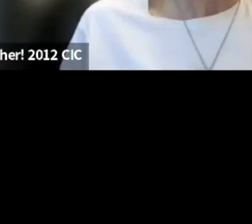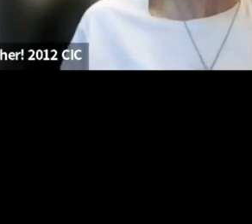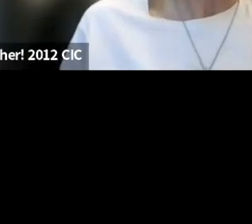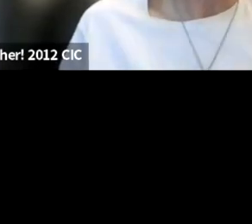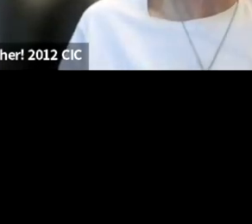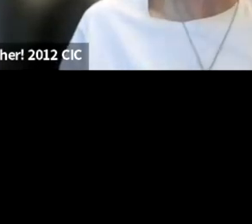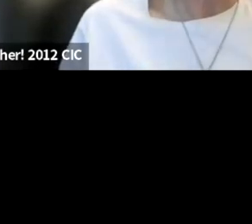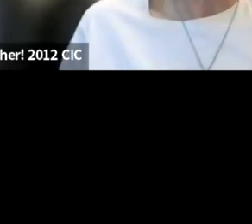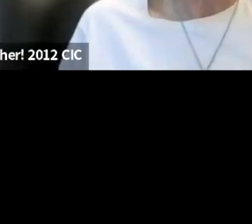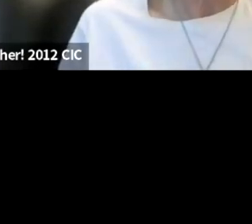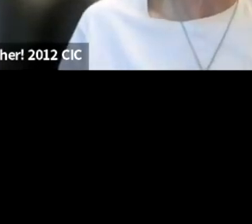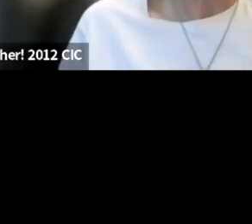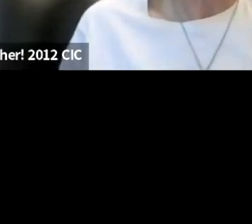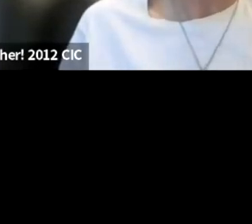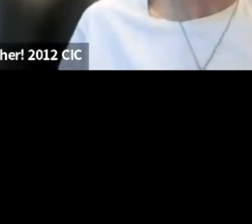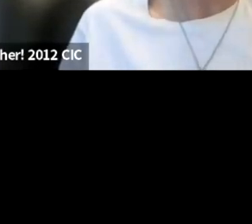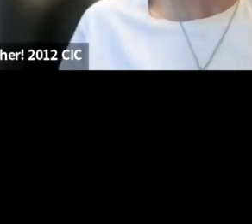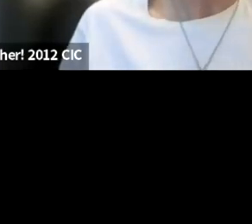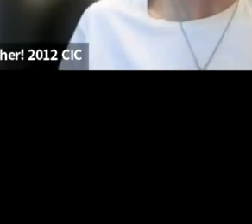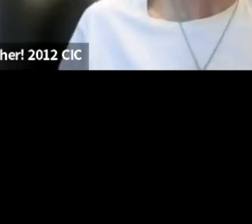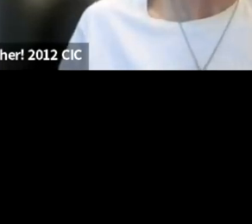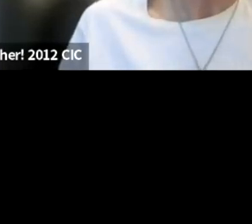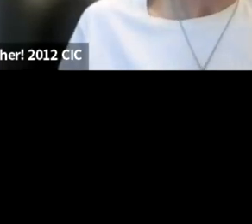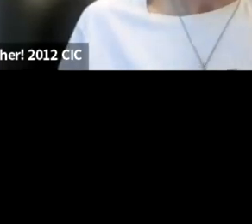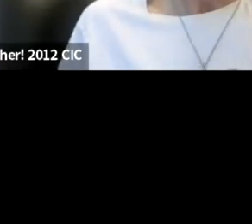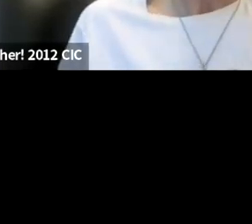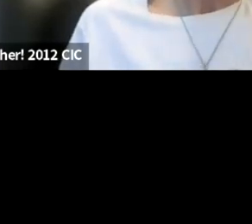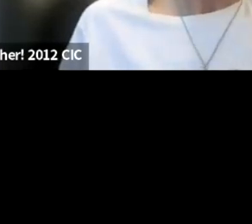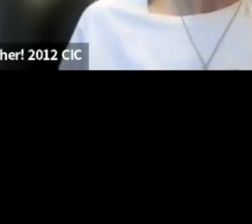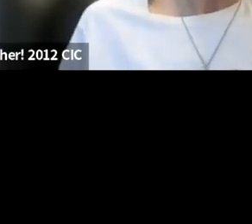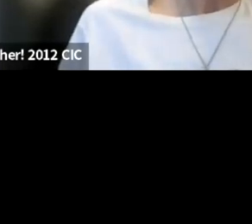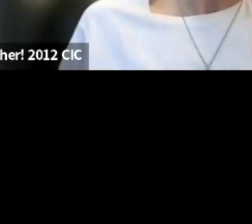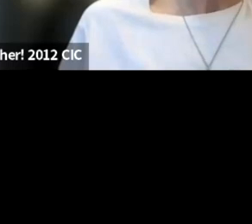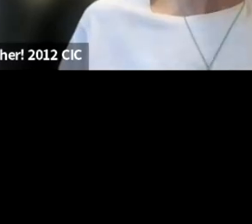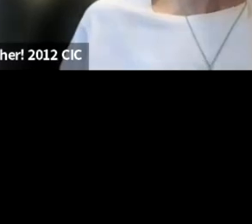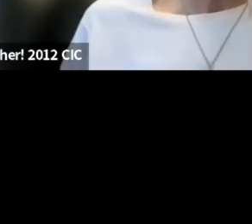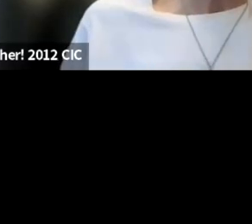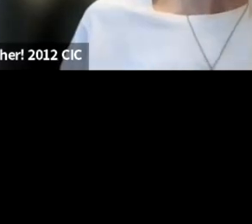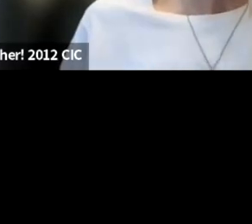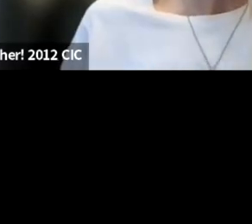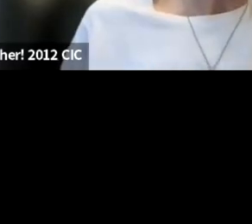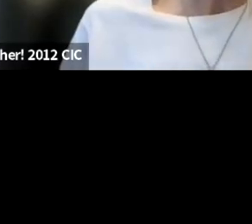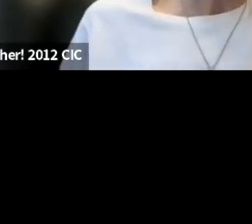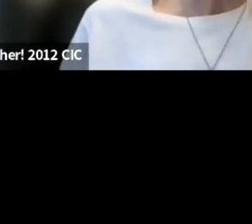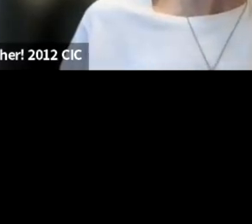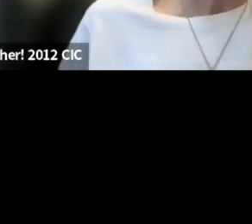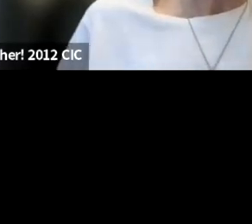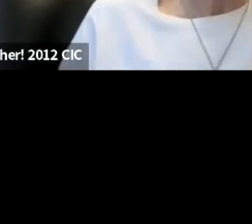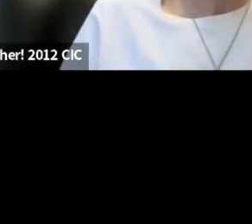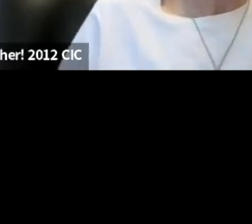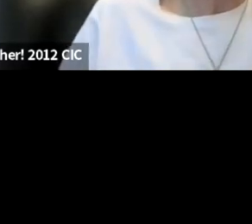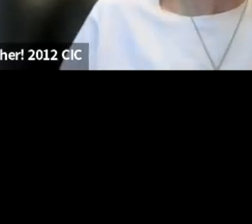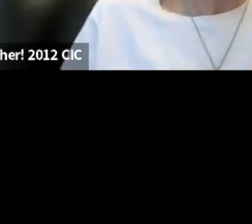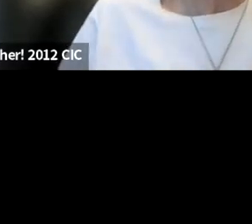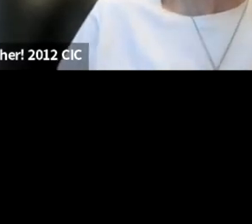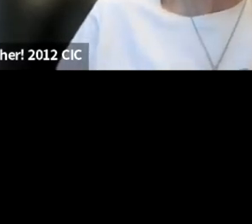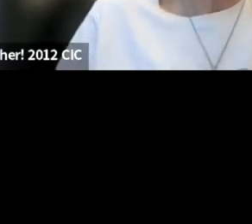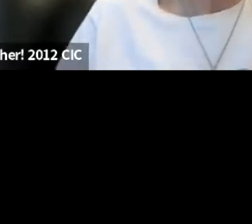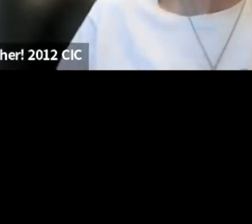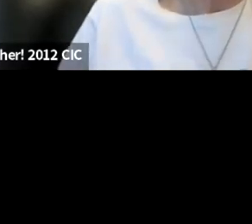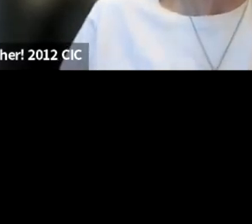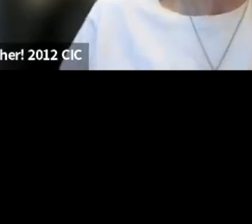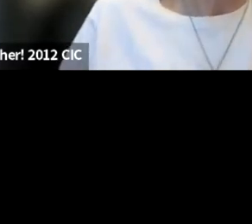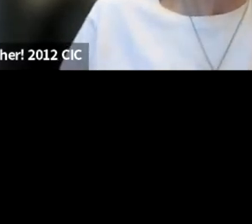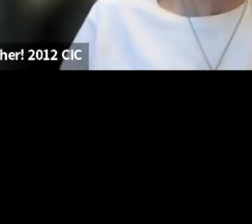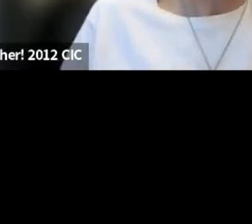indeed have signed up to support the art clubs for another 3 years. So we will soon have an engagement support worker to assist with all the things